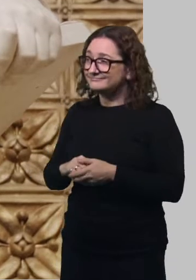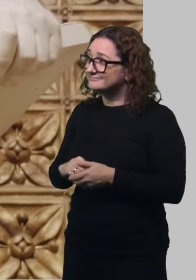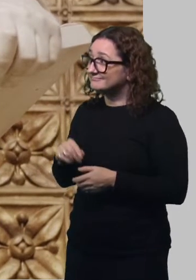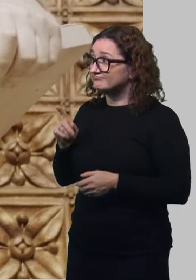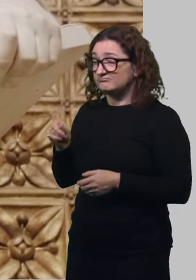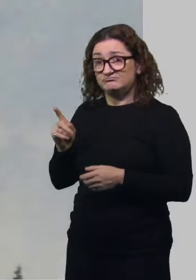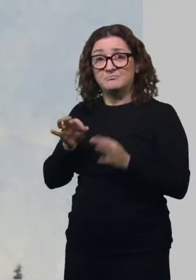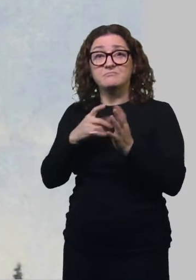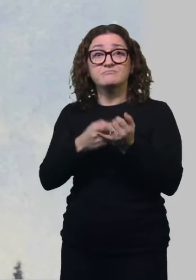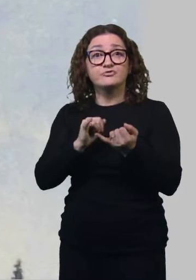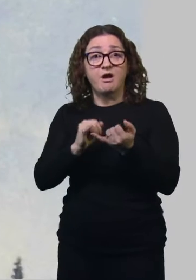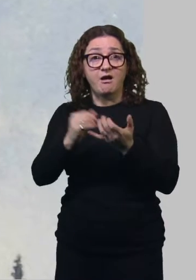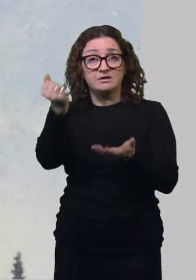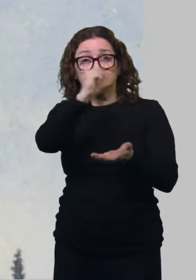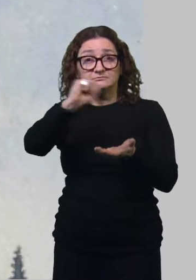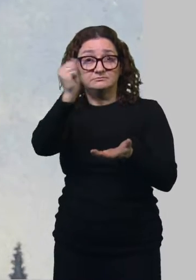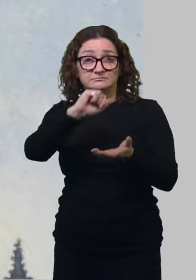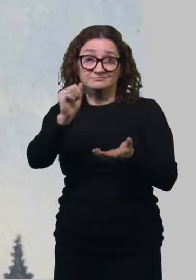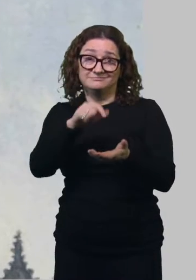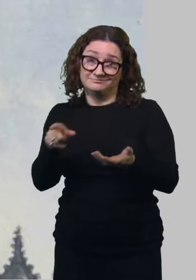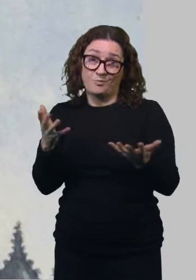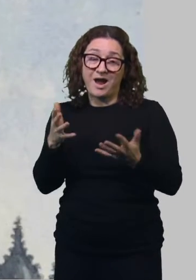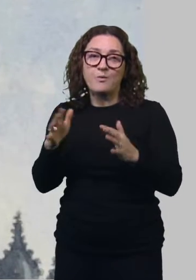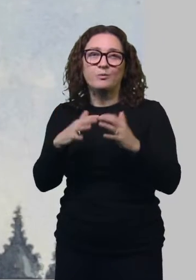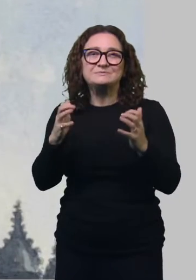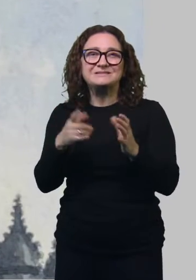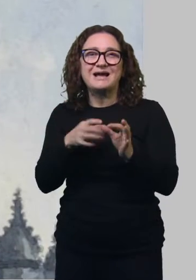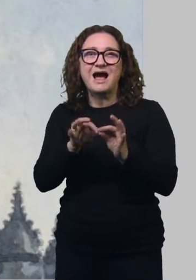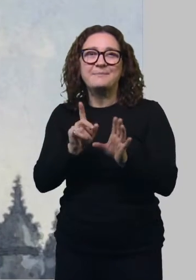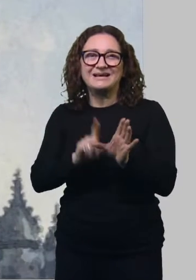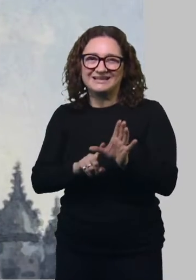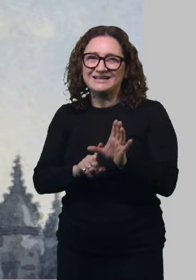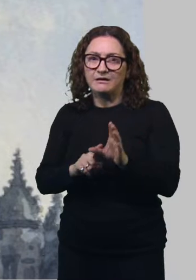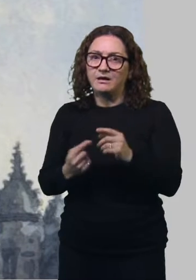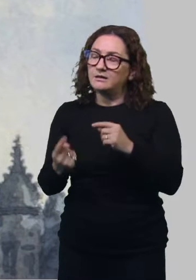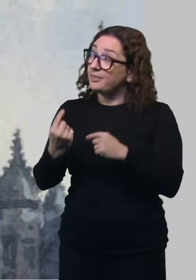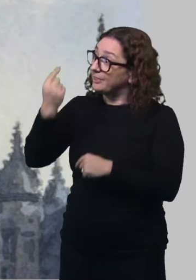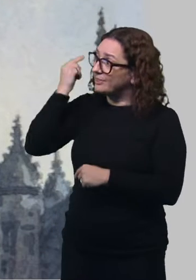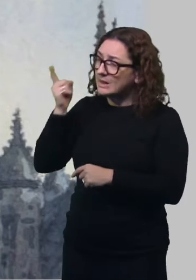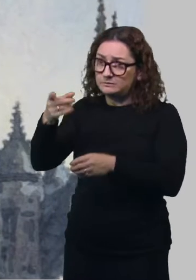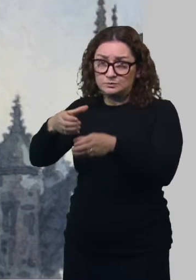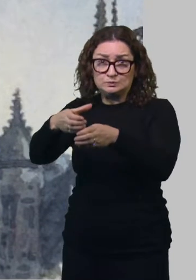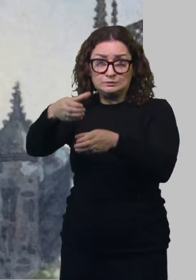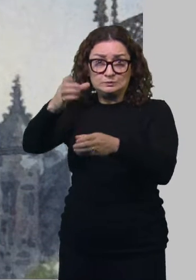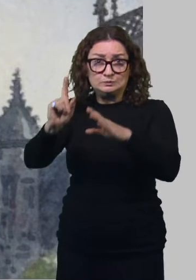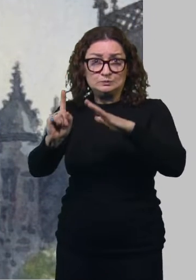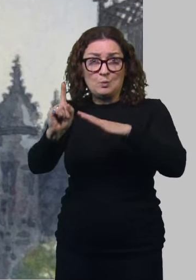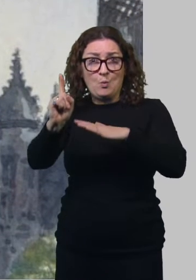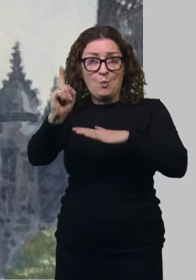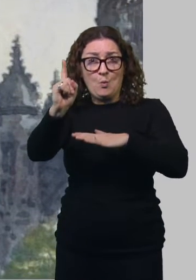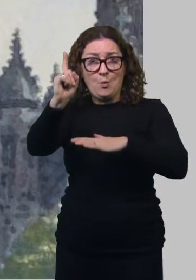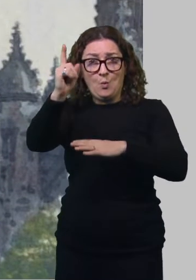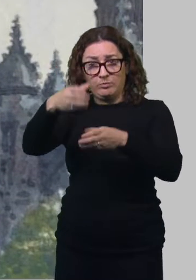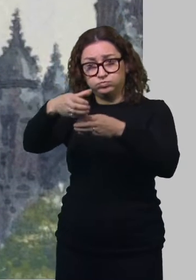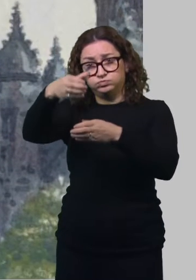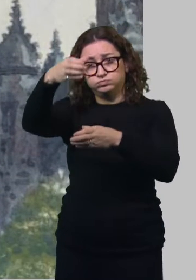Westminster Abbey. At the time, it was the tallest stone square tower in the world. The tower was built with a cast iron framework to strengthen the structure. There